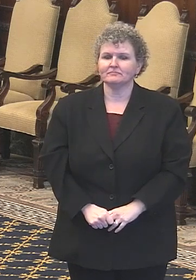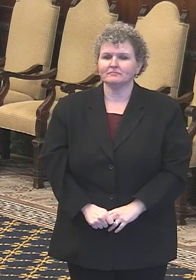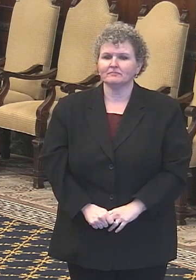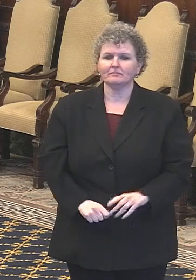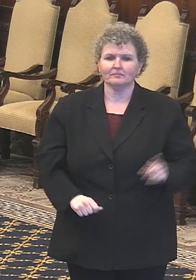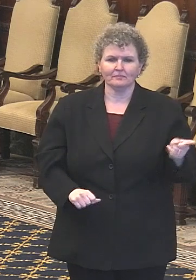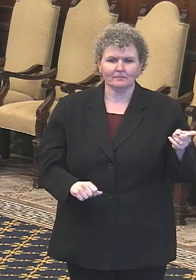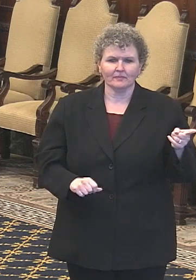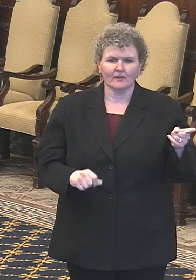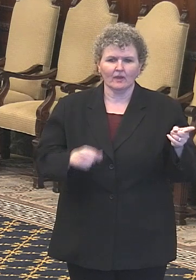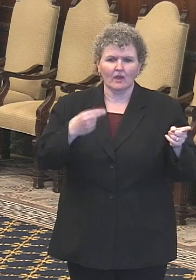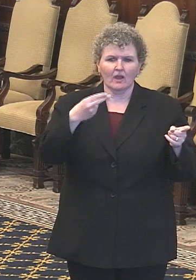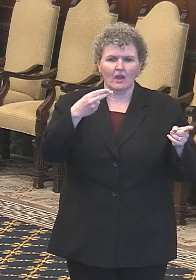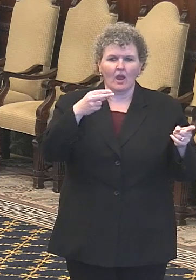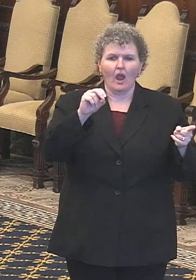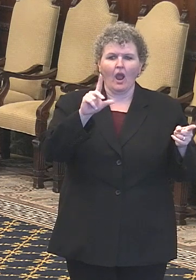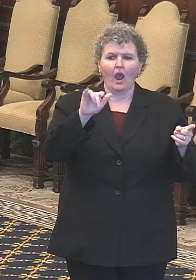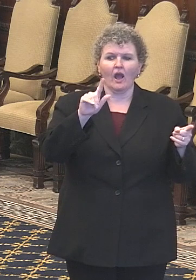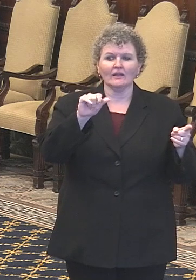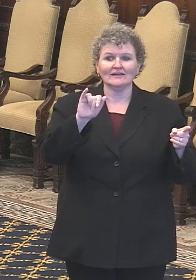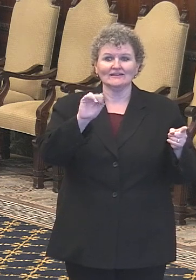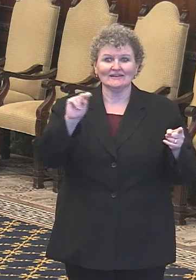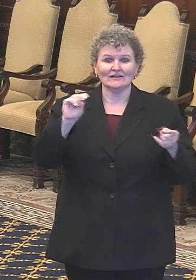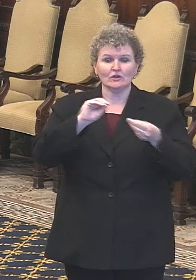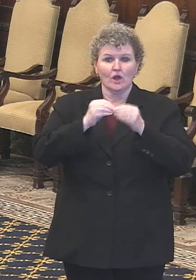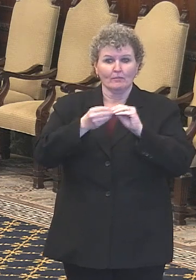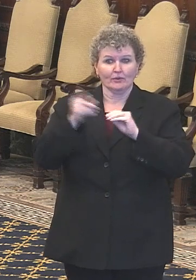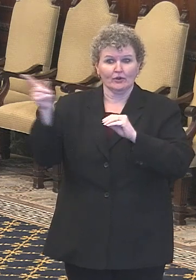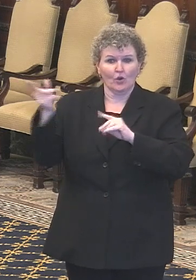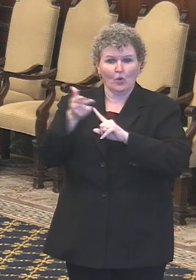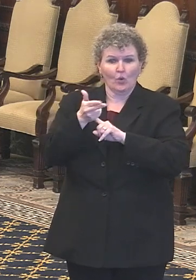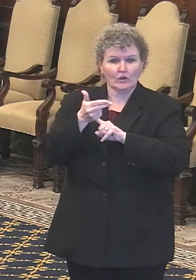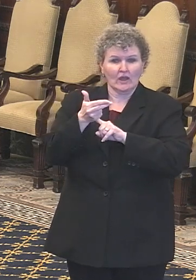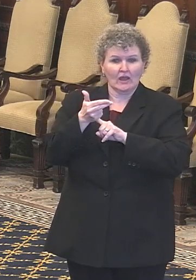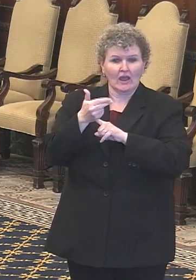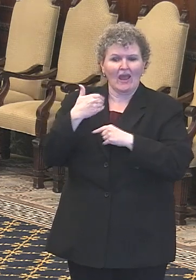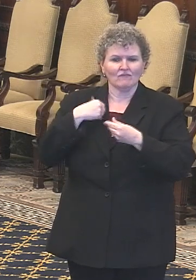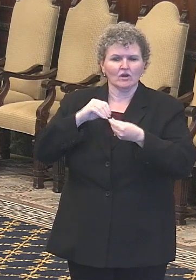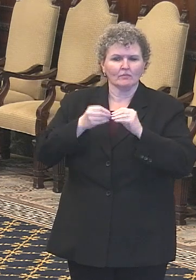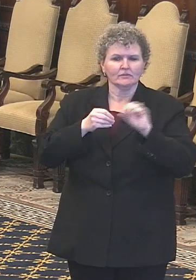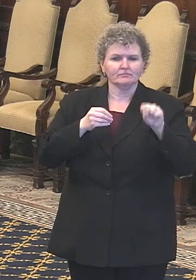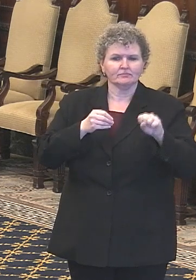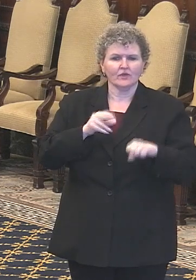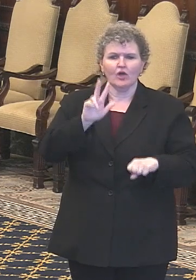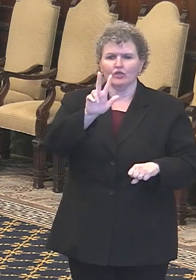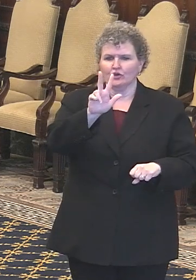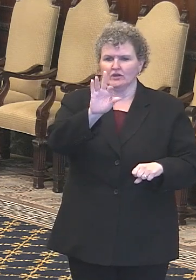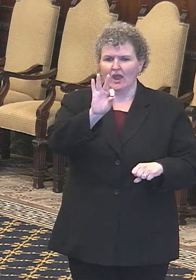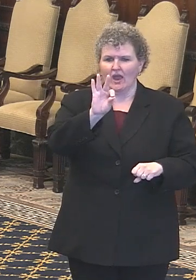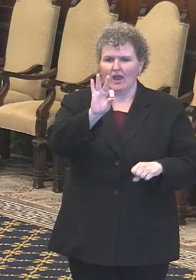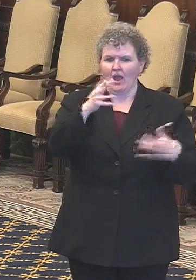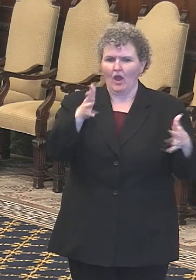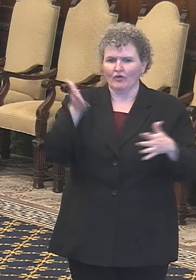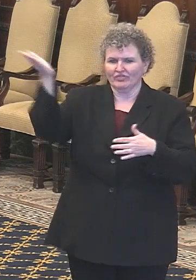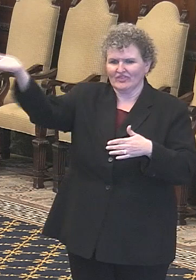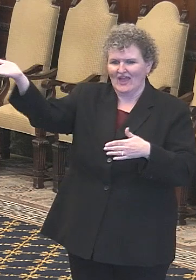of very frail people in it. And if the virus gets in there, it can infect a lot of people and have a lot of deaths. And